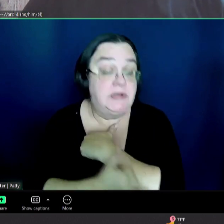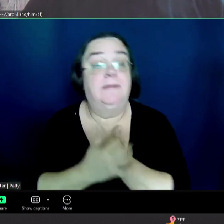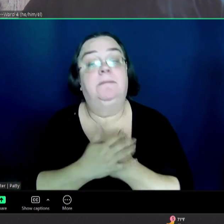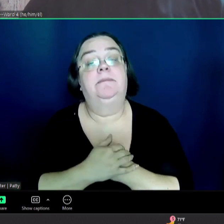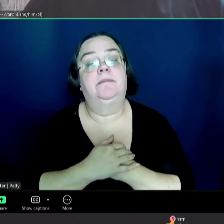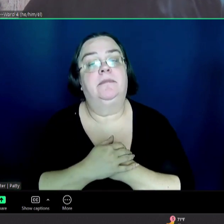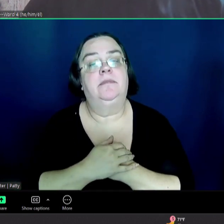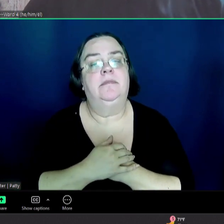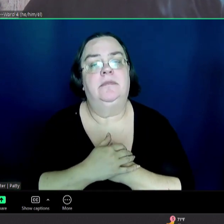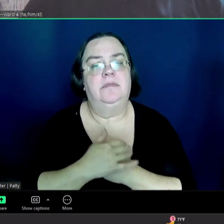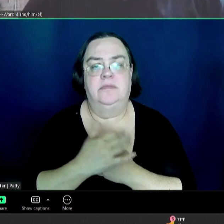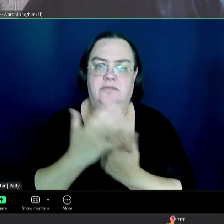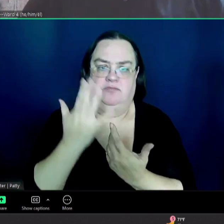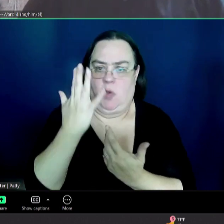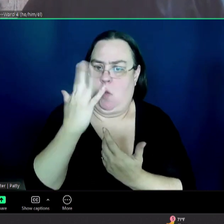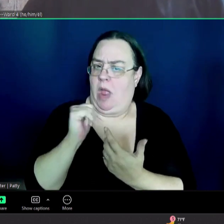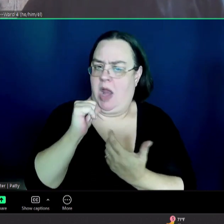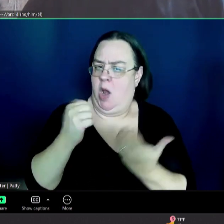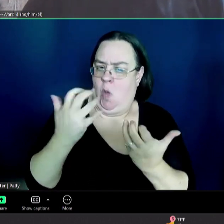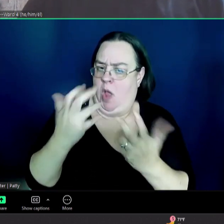Why wouldn't we want to honor them?